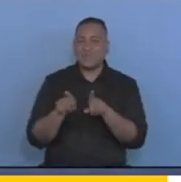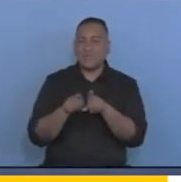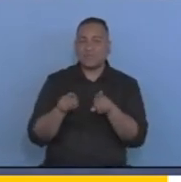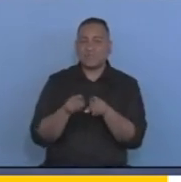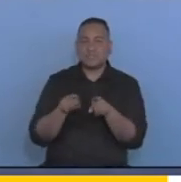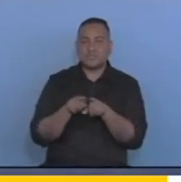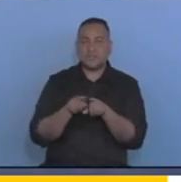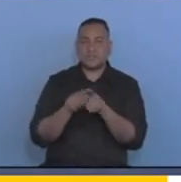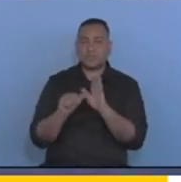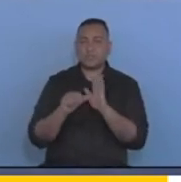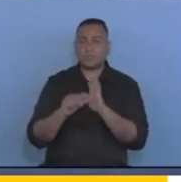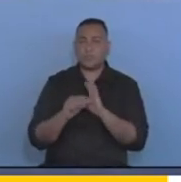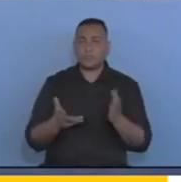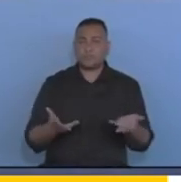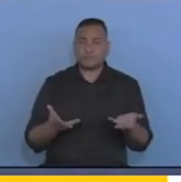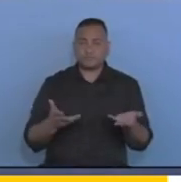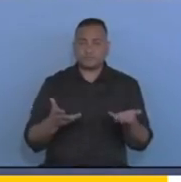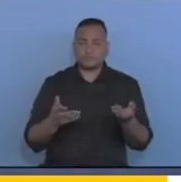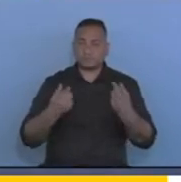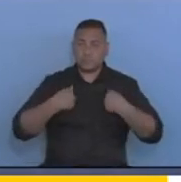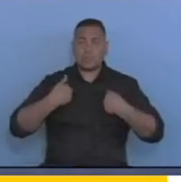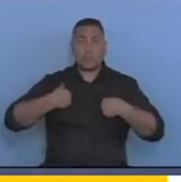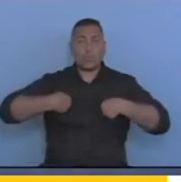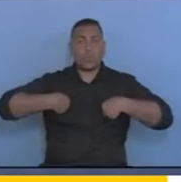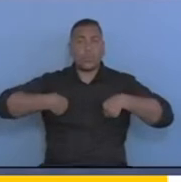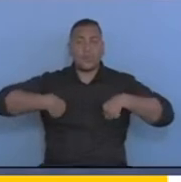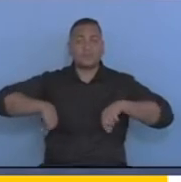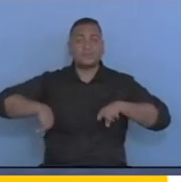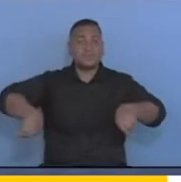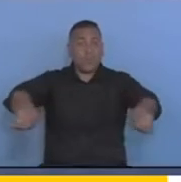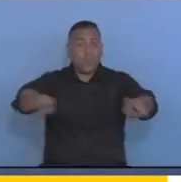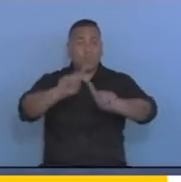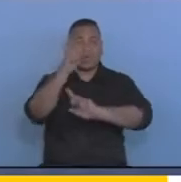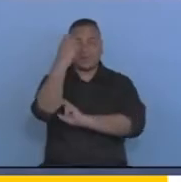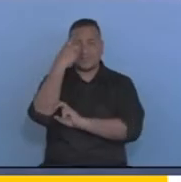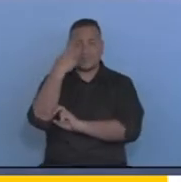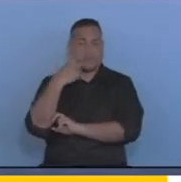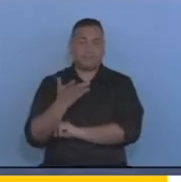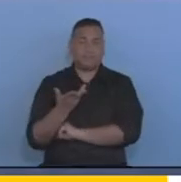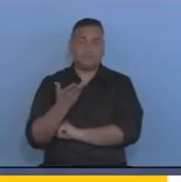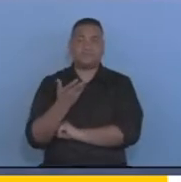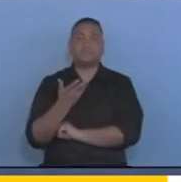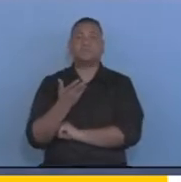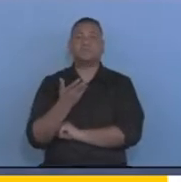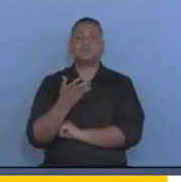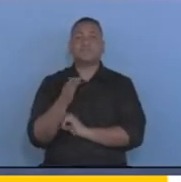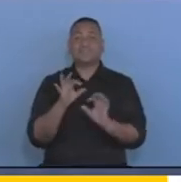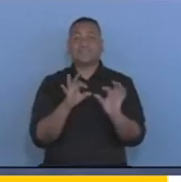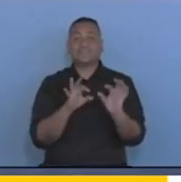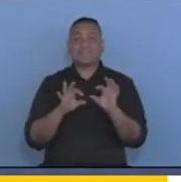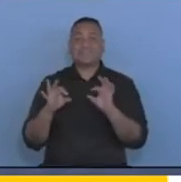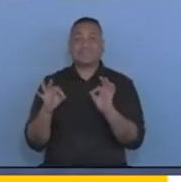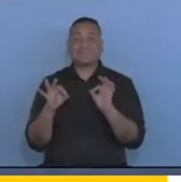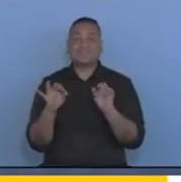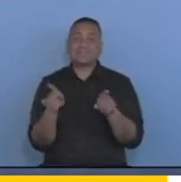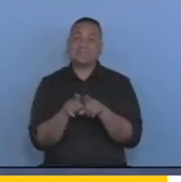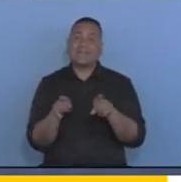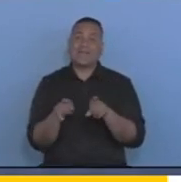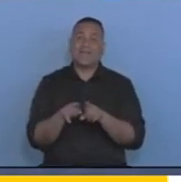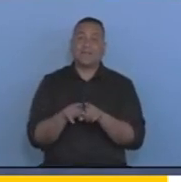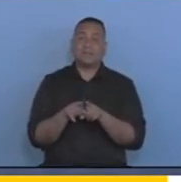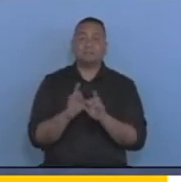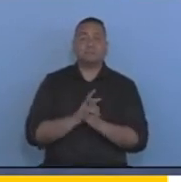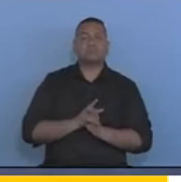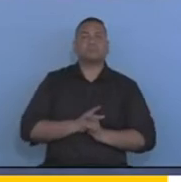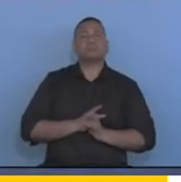important, and I want the viewers to understand this as well, why are you designing this? This is the building blocks. This is the foundation for